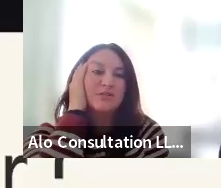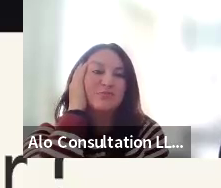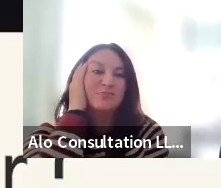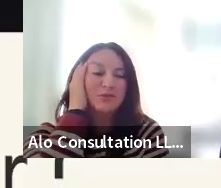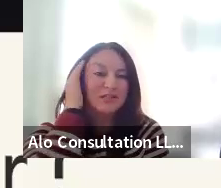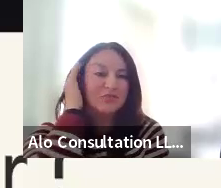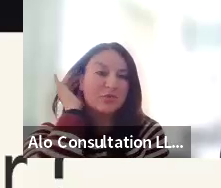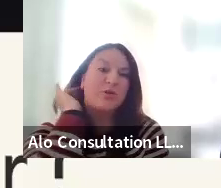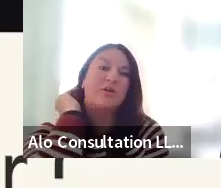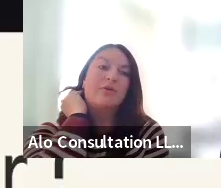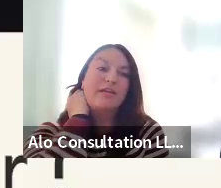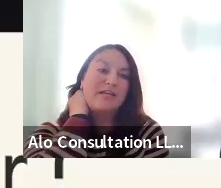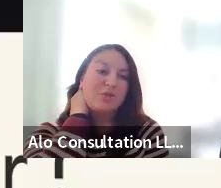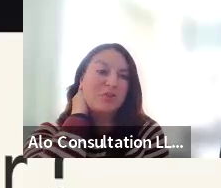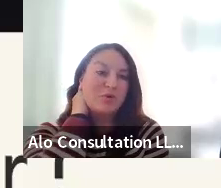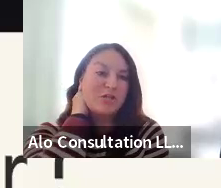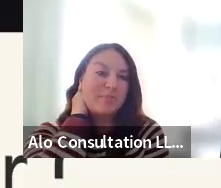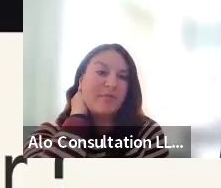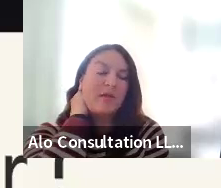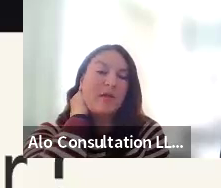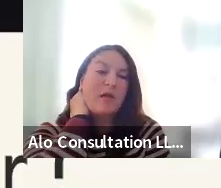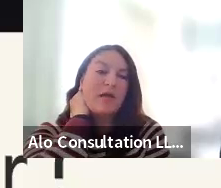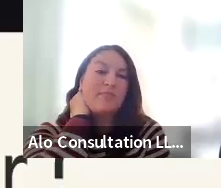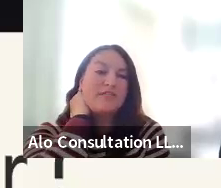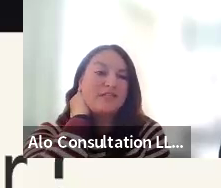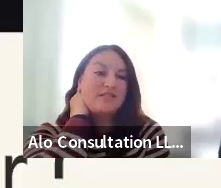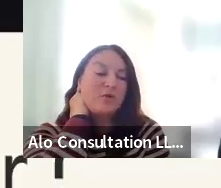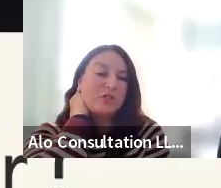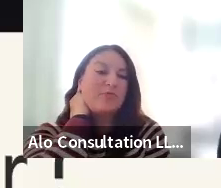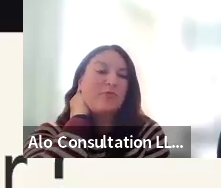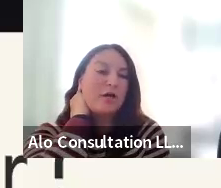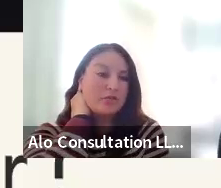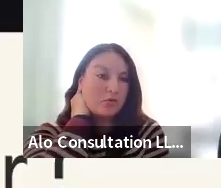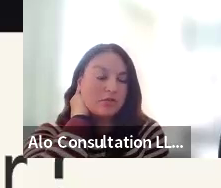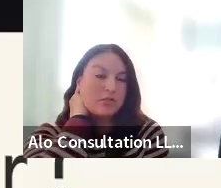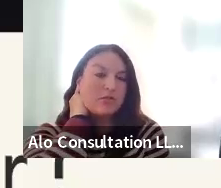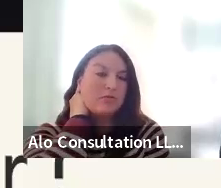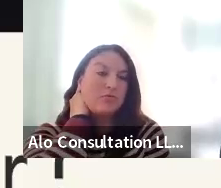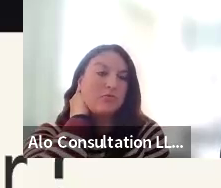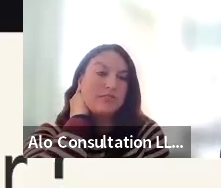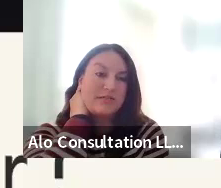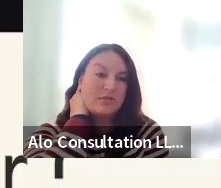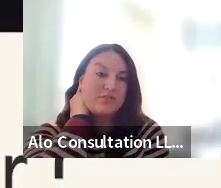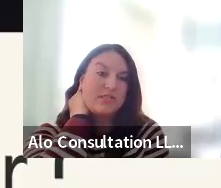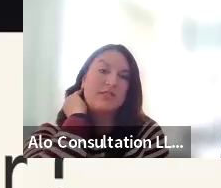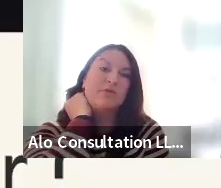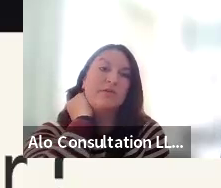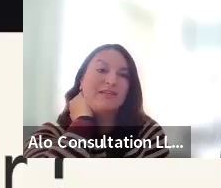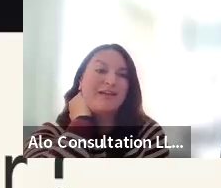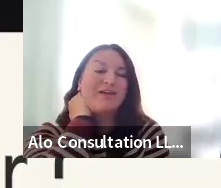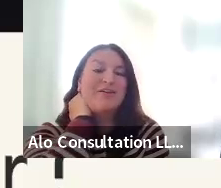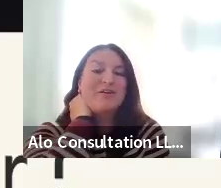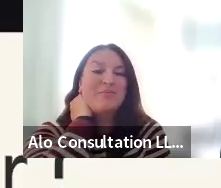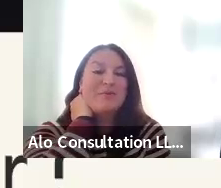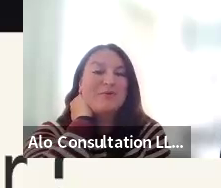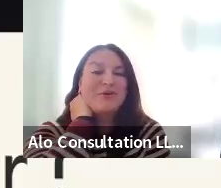in terms of building the vision board or engaging with the workshop. This is a workshop for adults who receive services. So we're